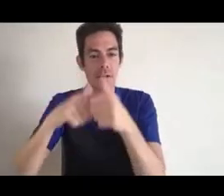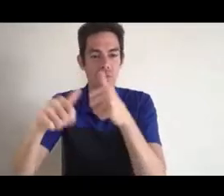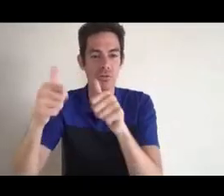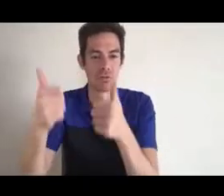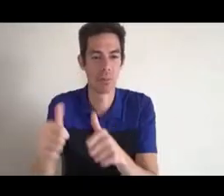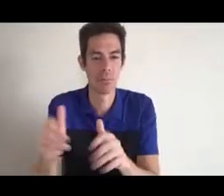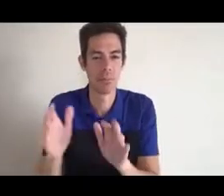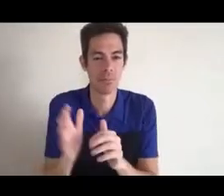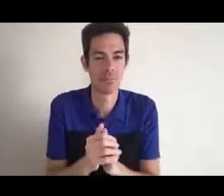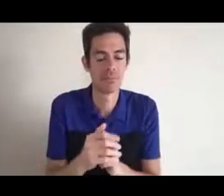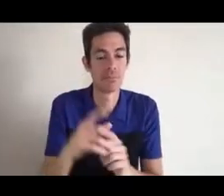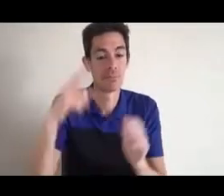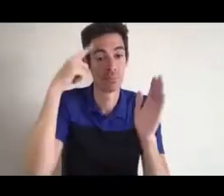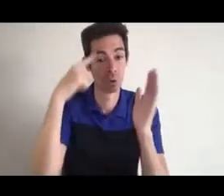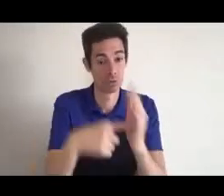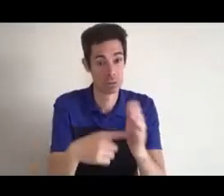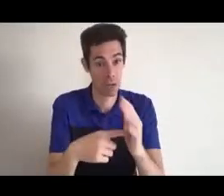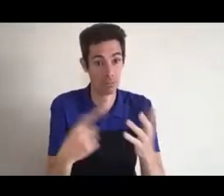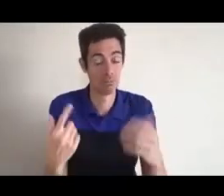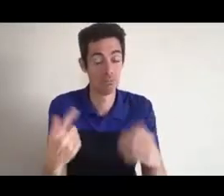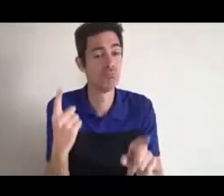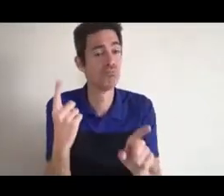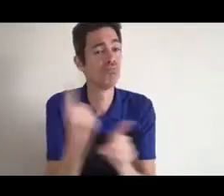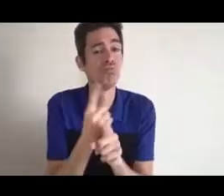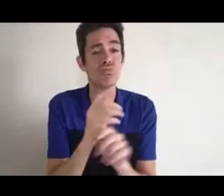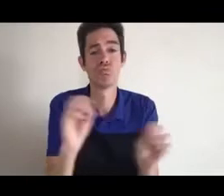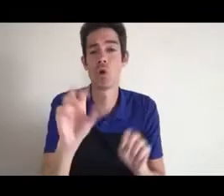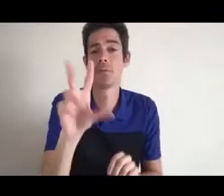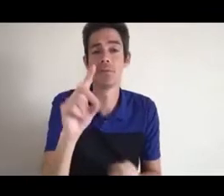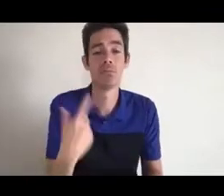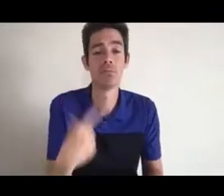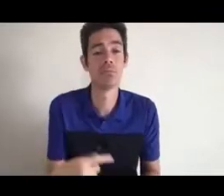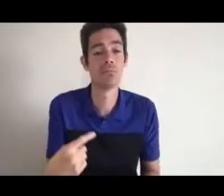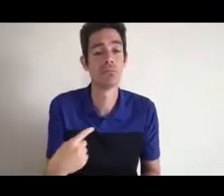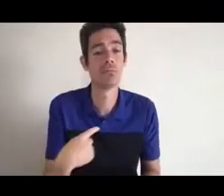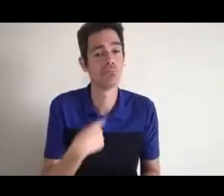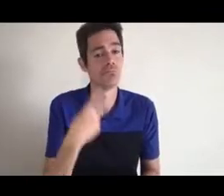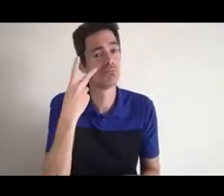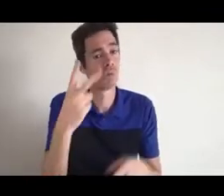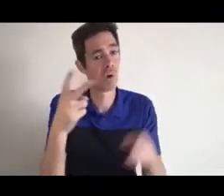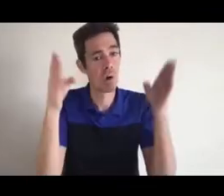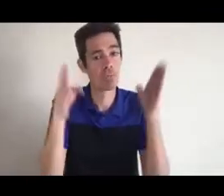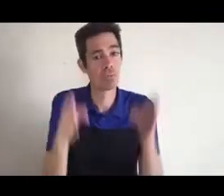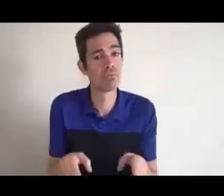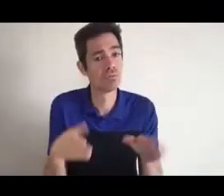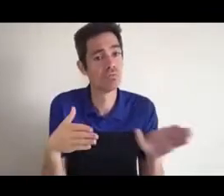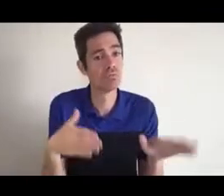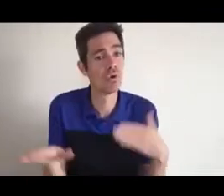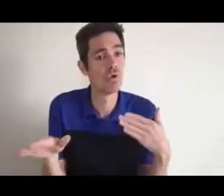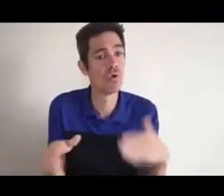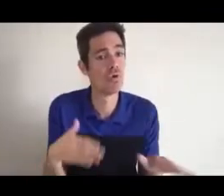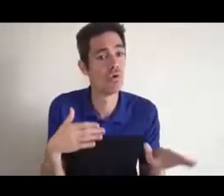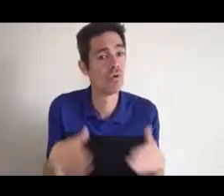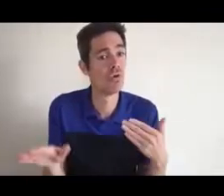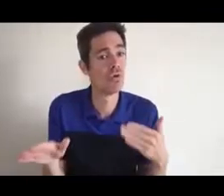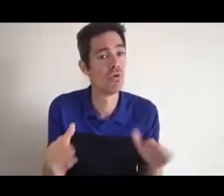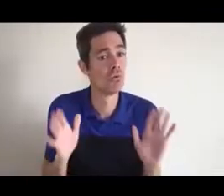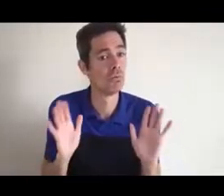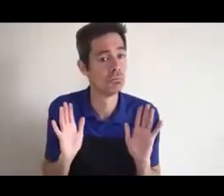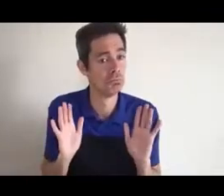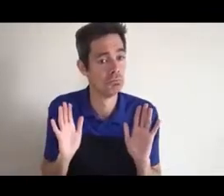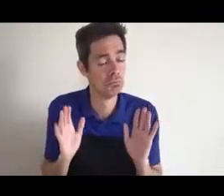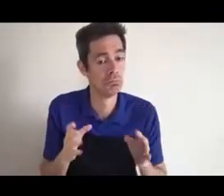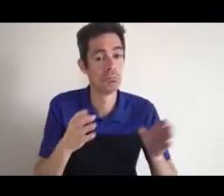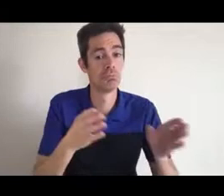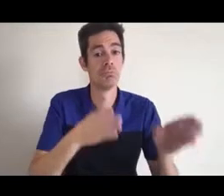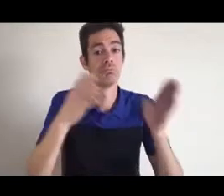a 3D hand shape, as well into your sentence. So if this is in non-3D, I saw a